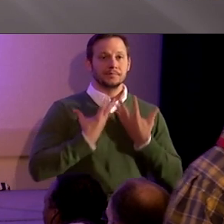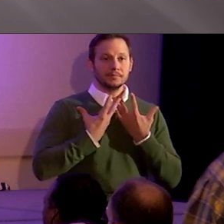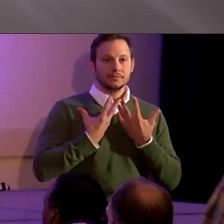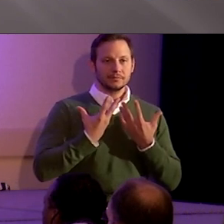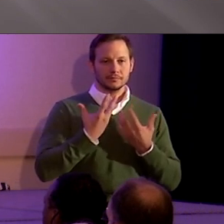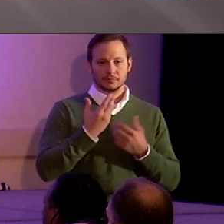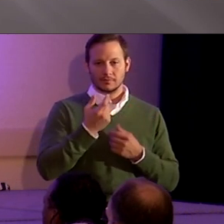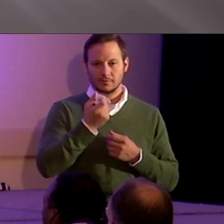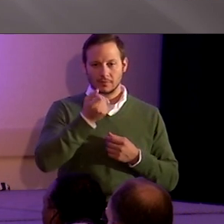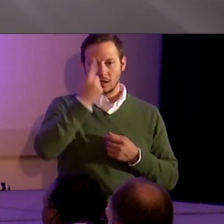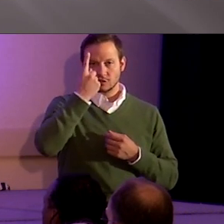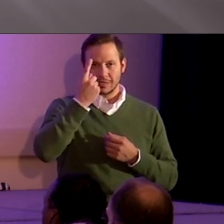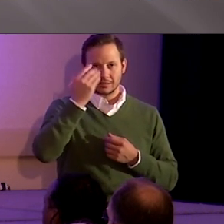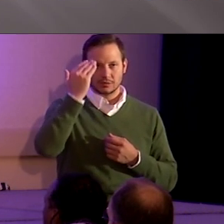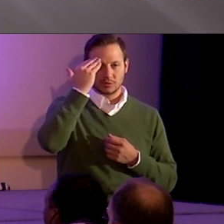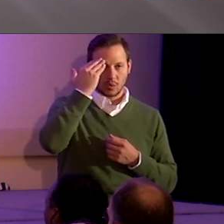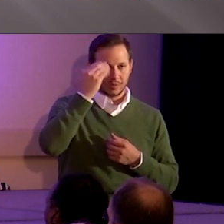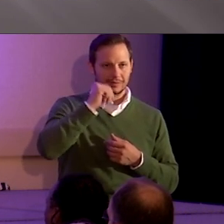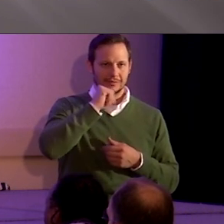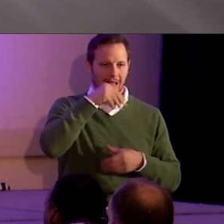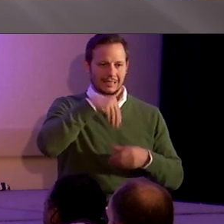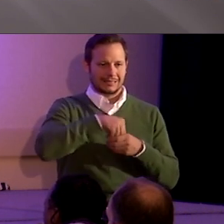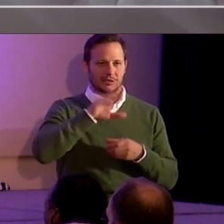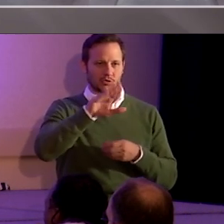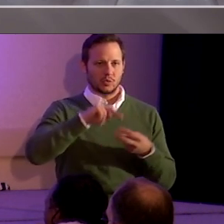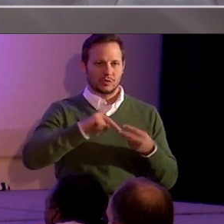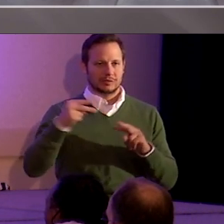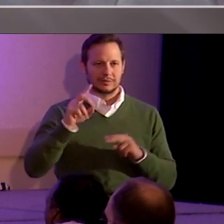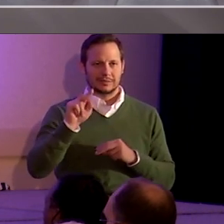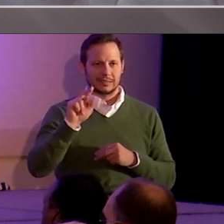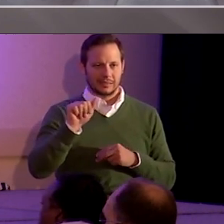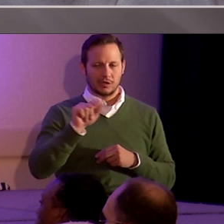into people's DNA. It's about choice and politics.